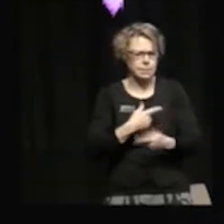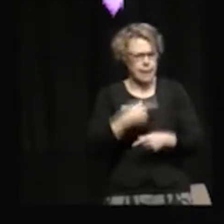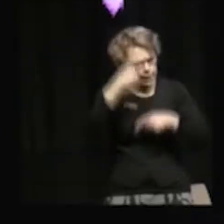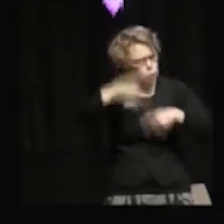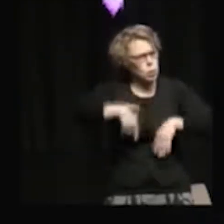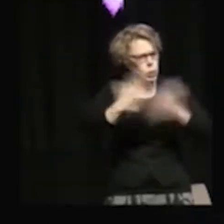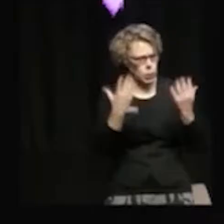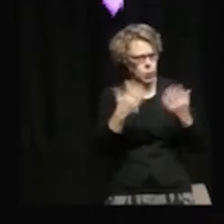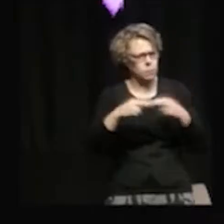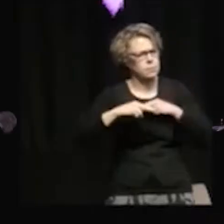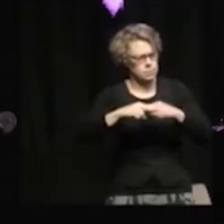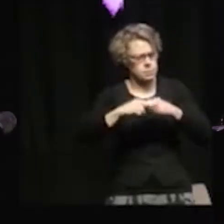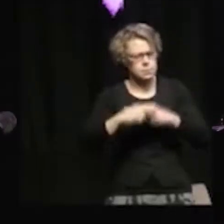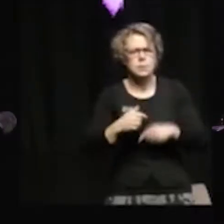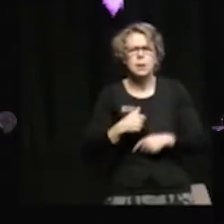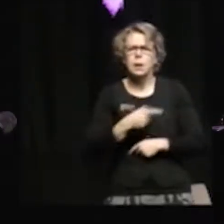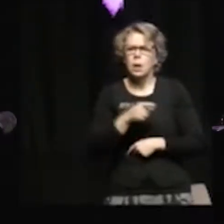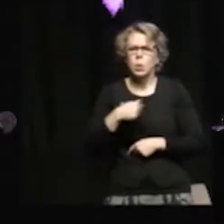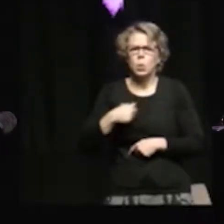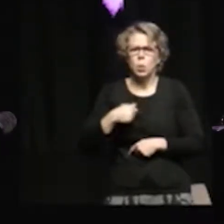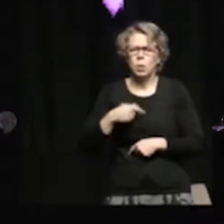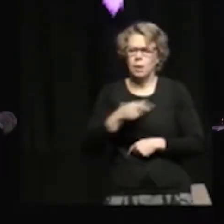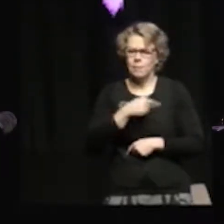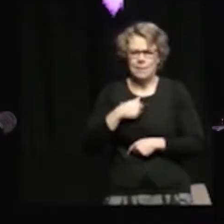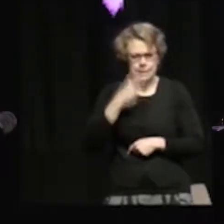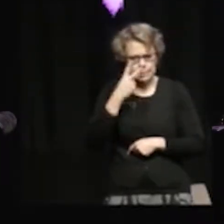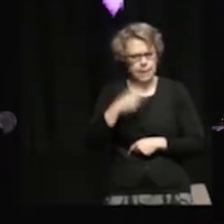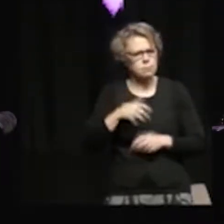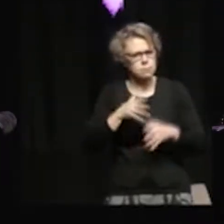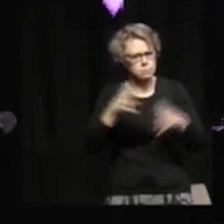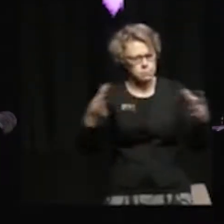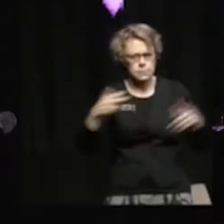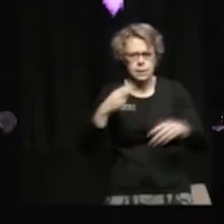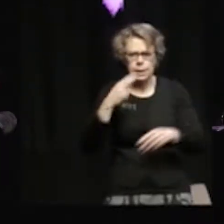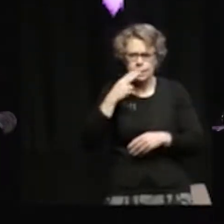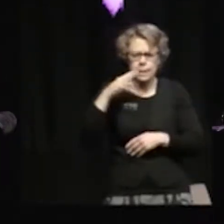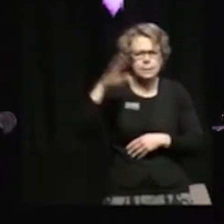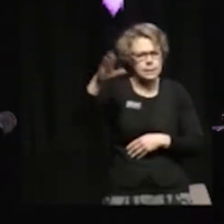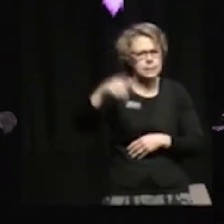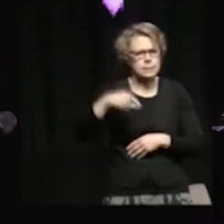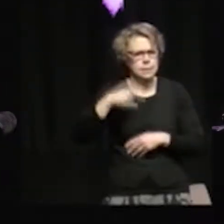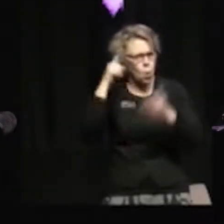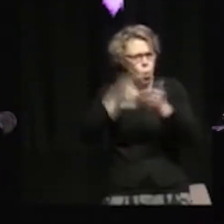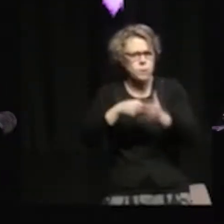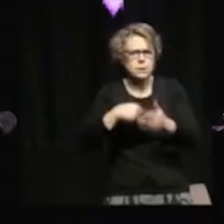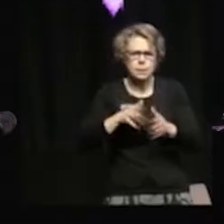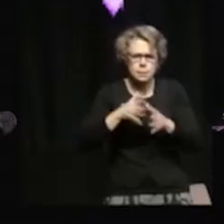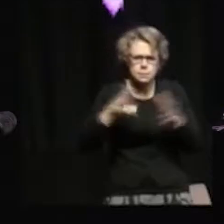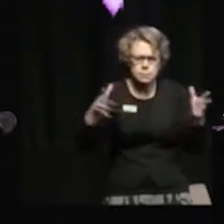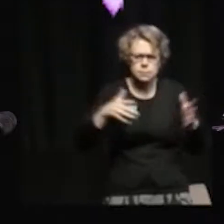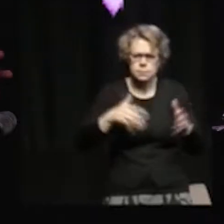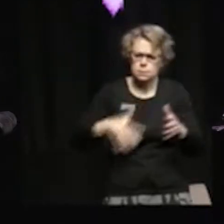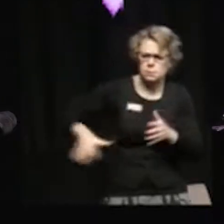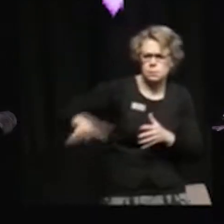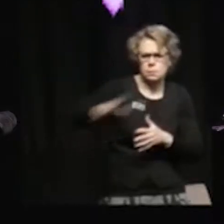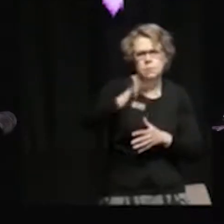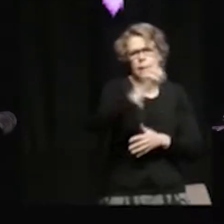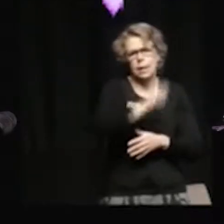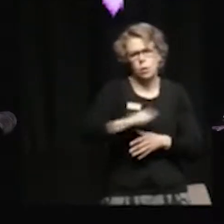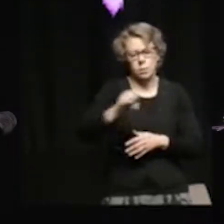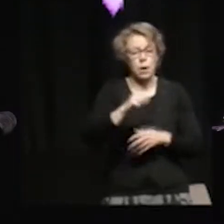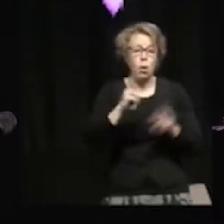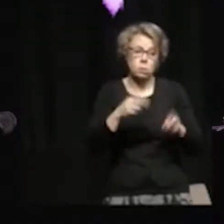Combined with what I believe a growing Nazi rhetoric sweeping Europe